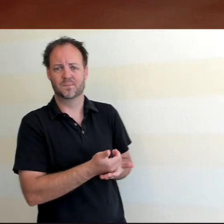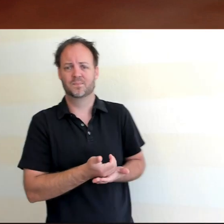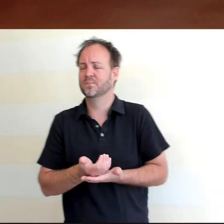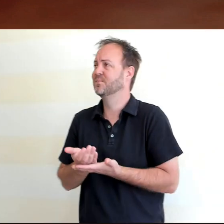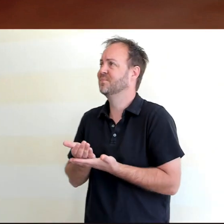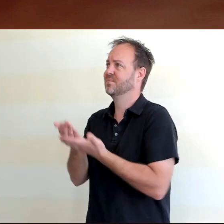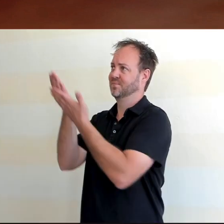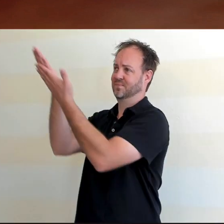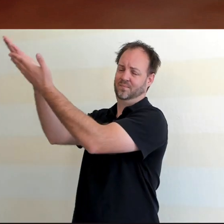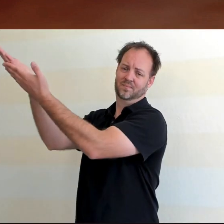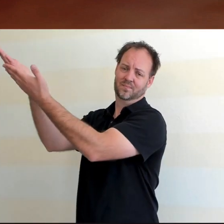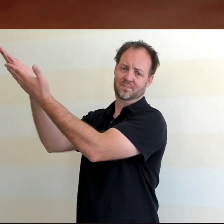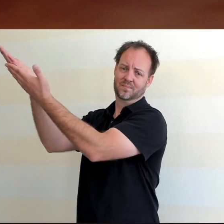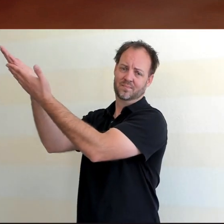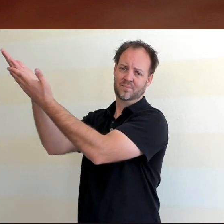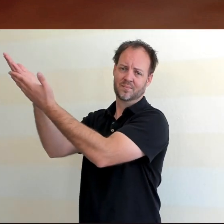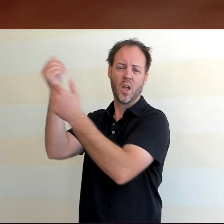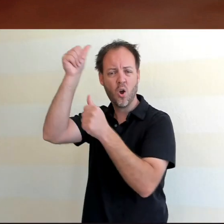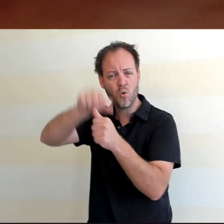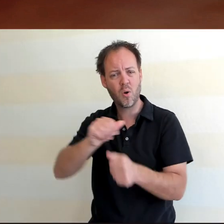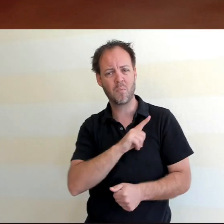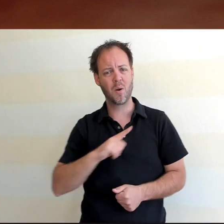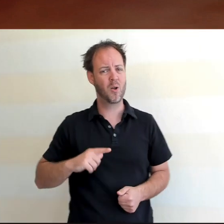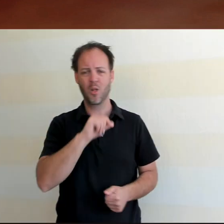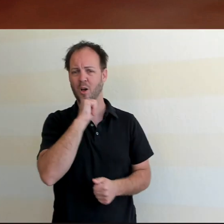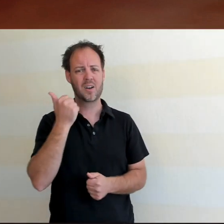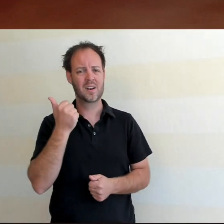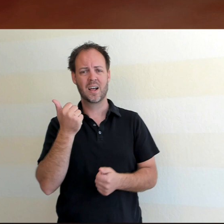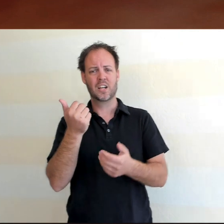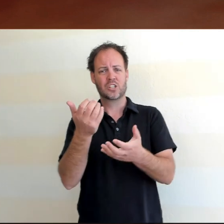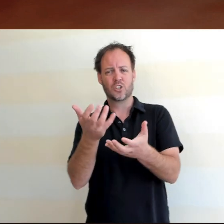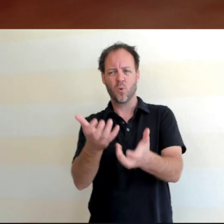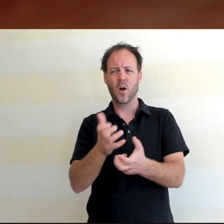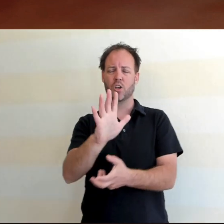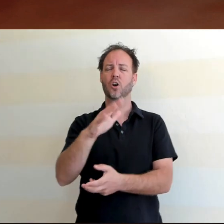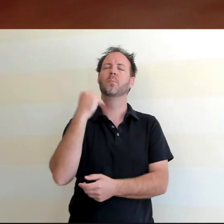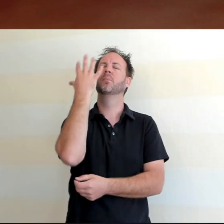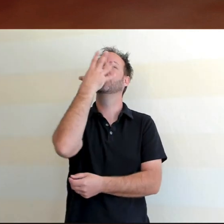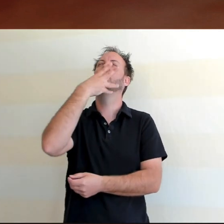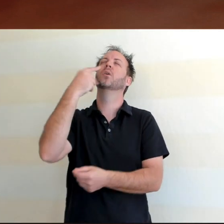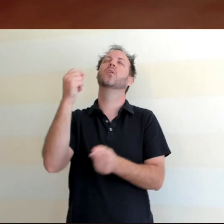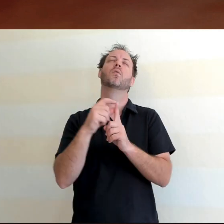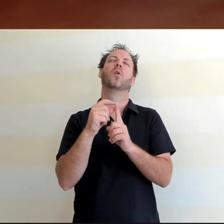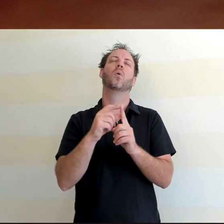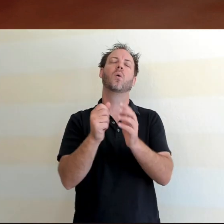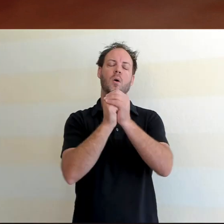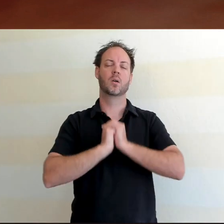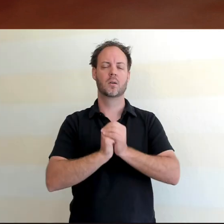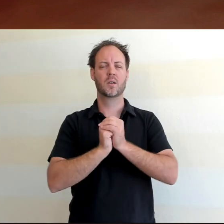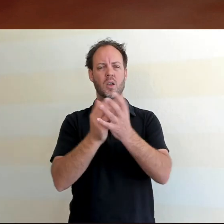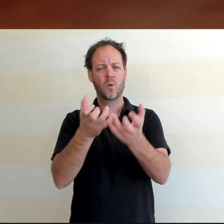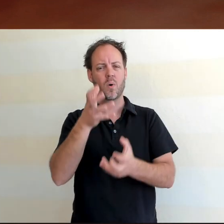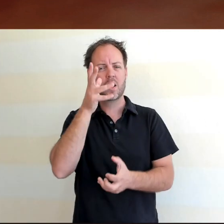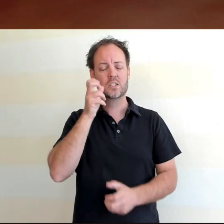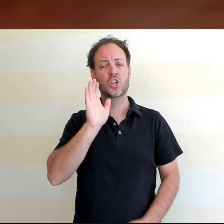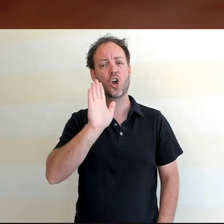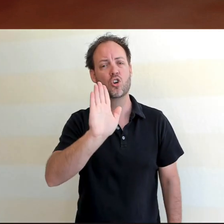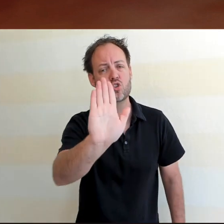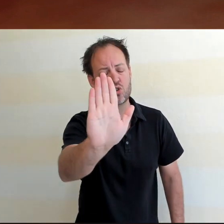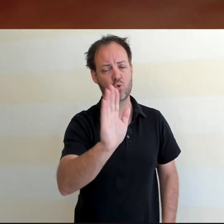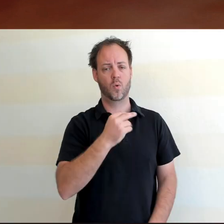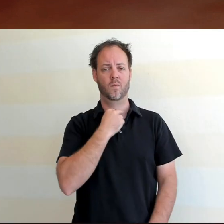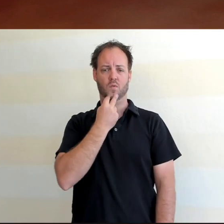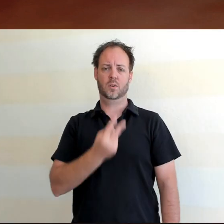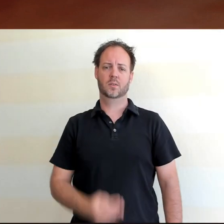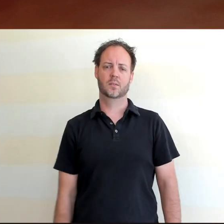well. Remember that the Lord is not looking for your eloquent prayer. He wants to hear your voice talking to